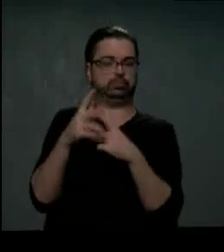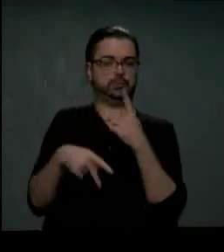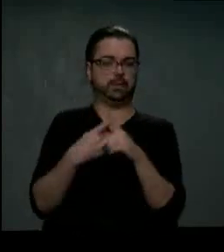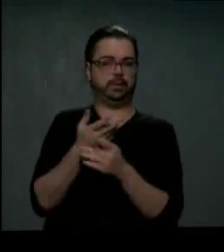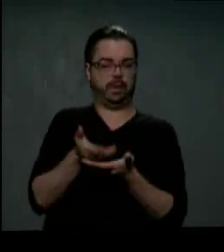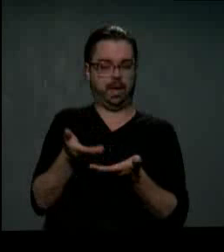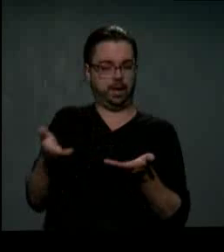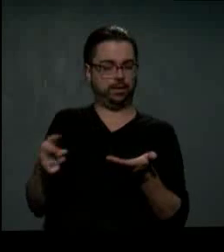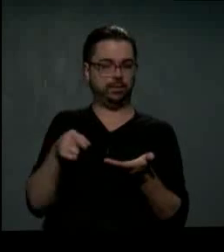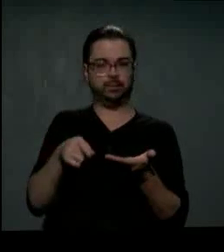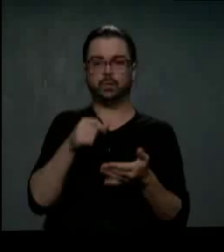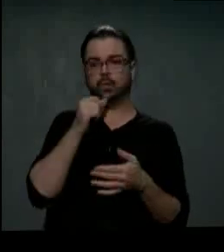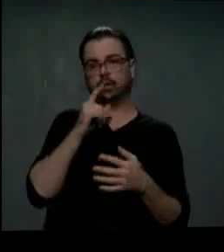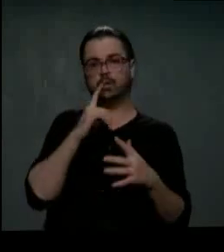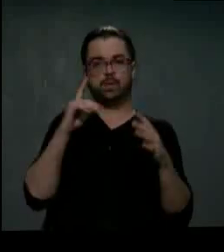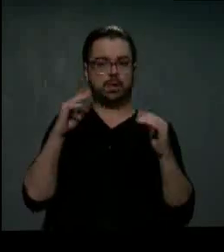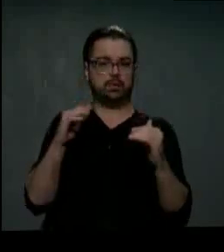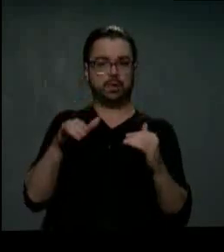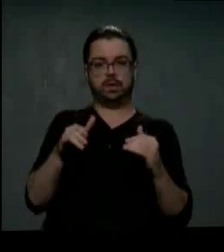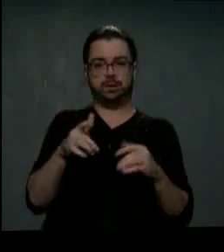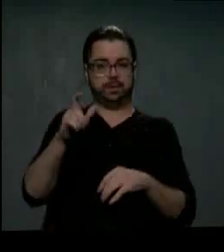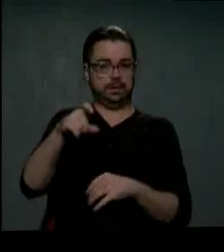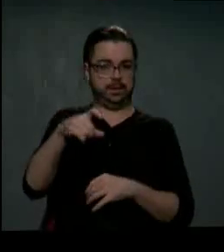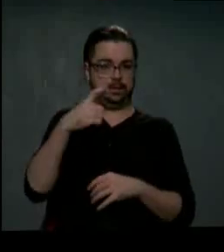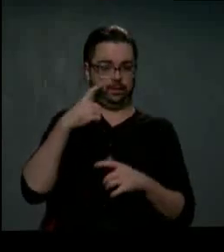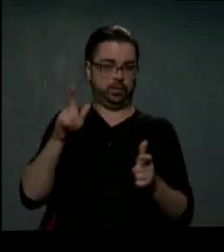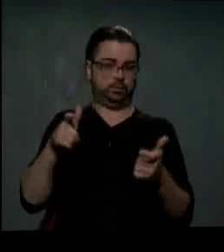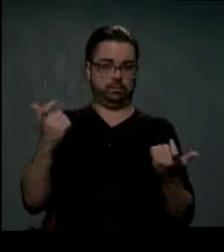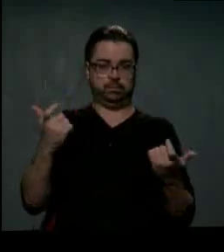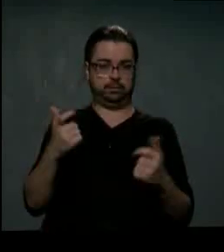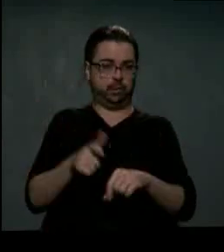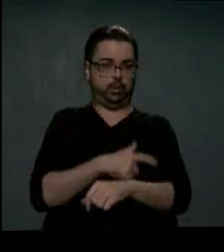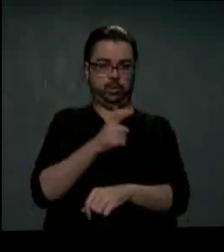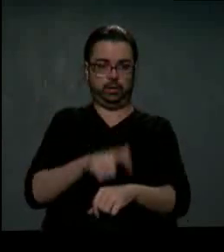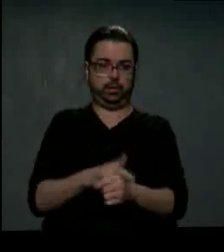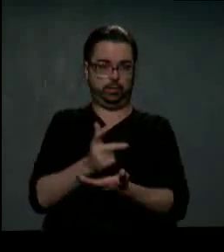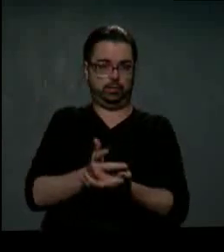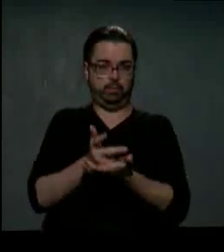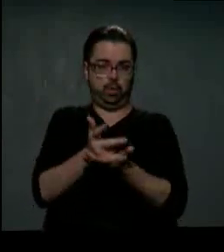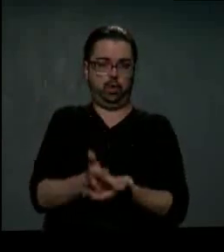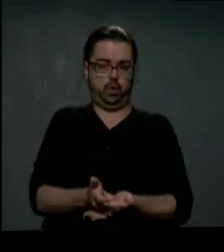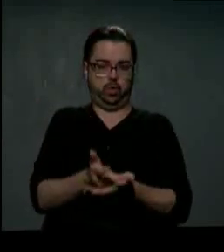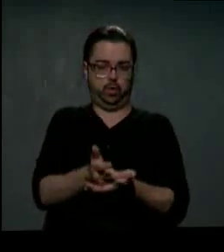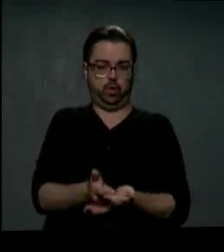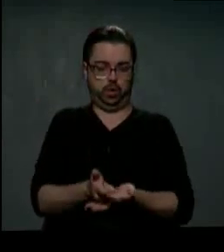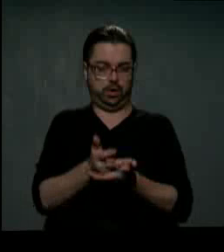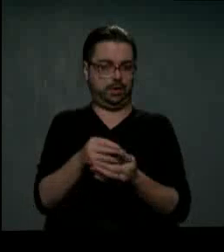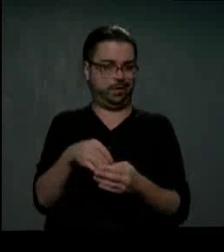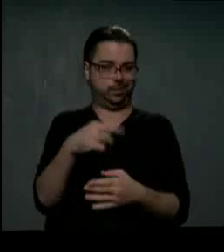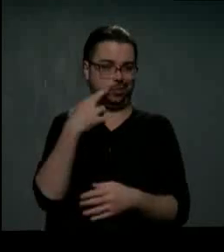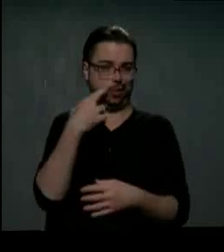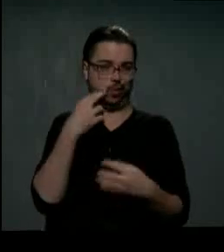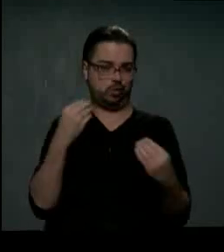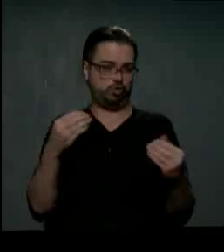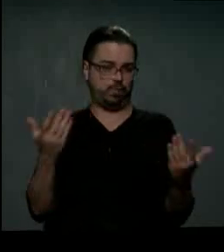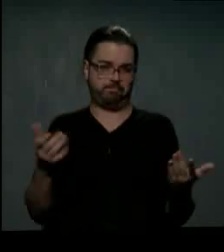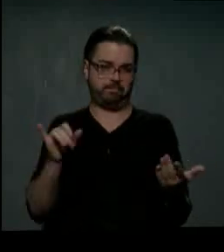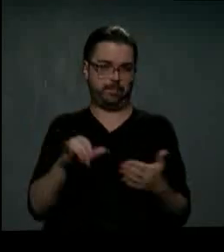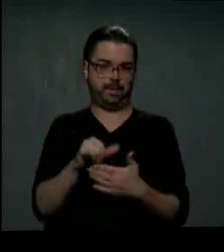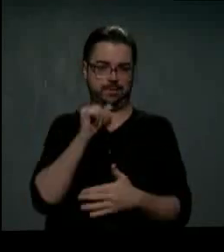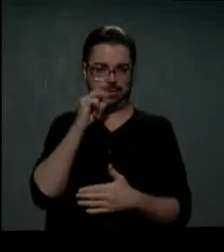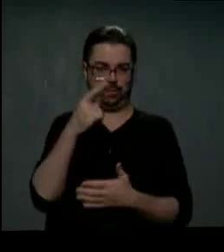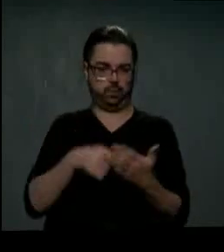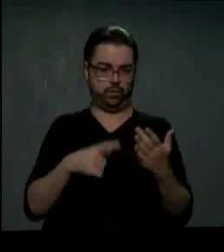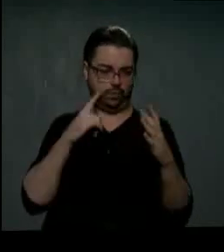We're not anticipating a need for long-term parking needs in a donut shop. It's just not what we're